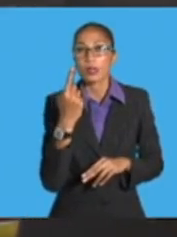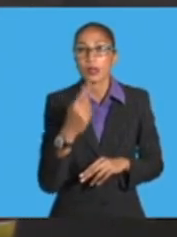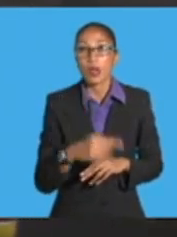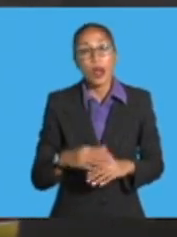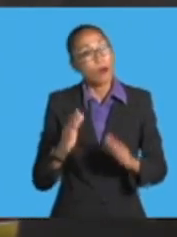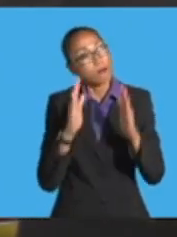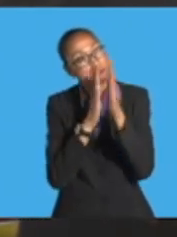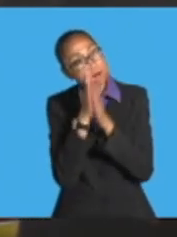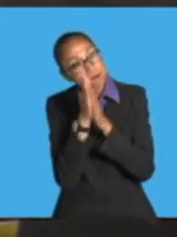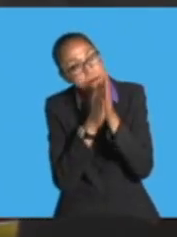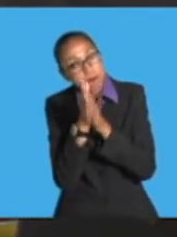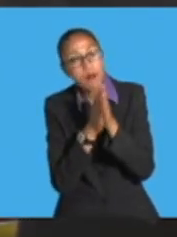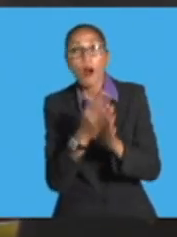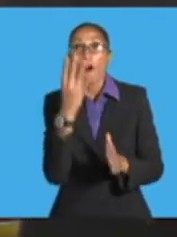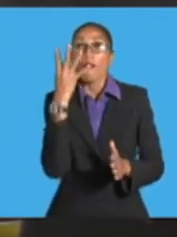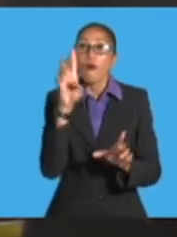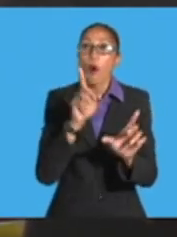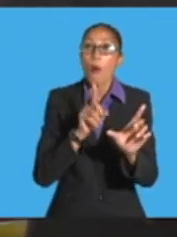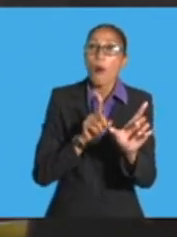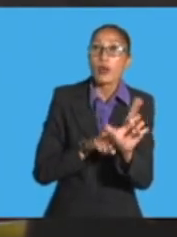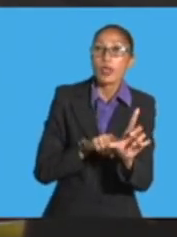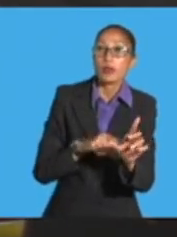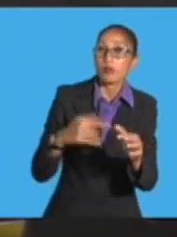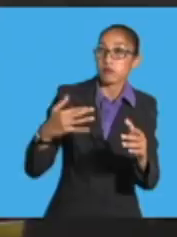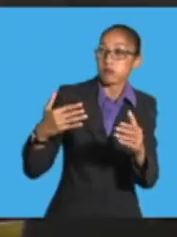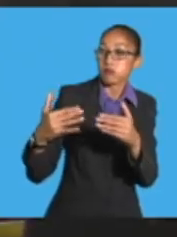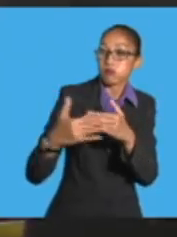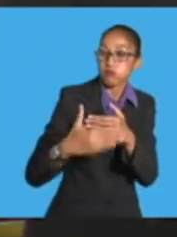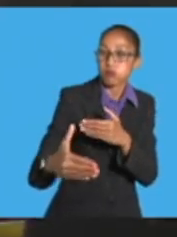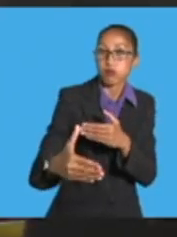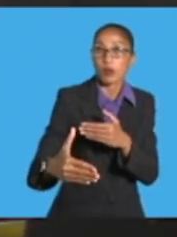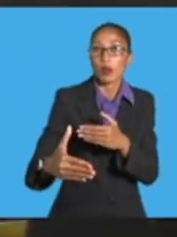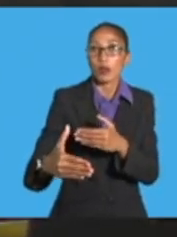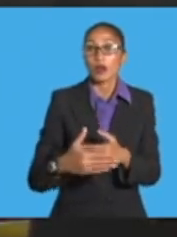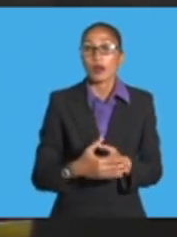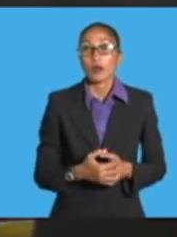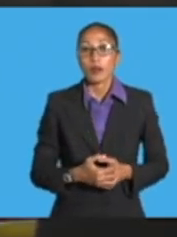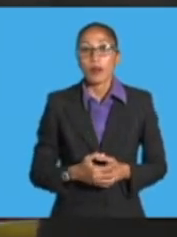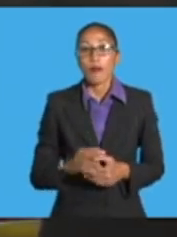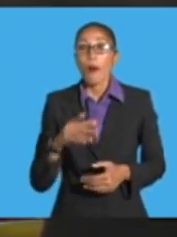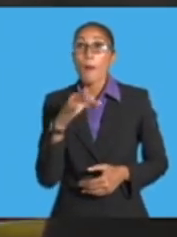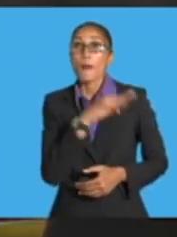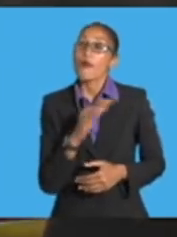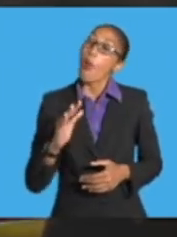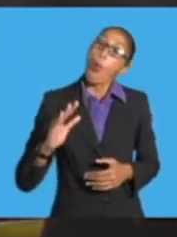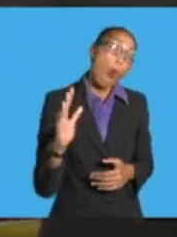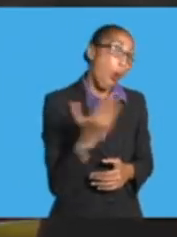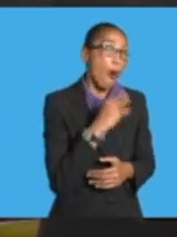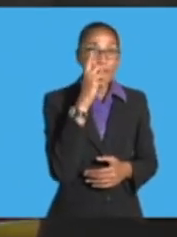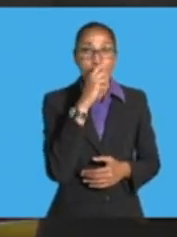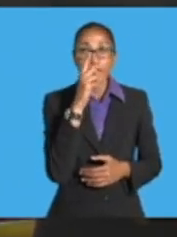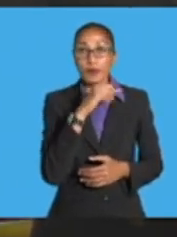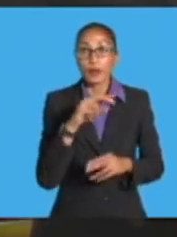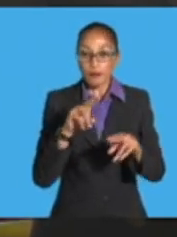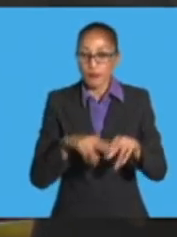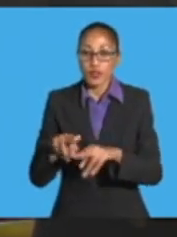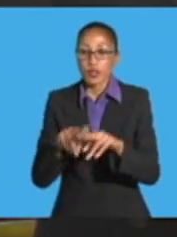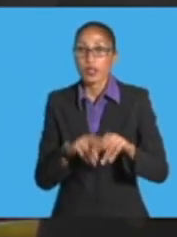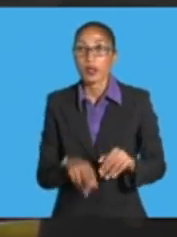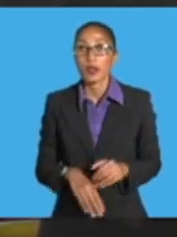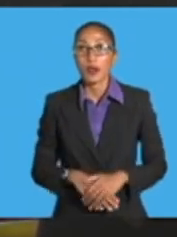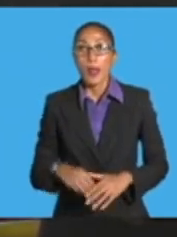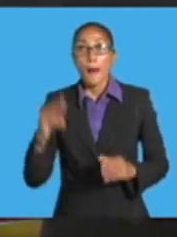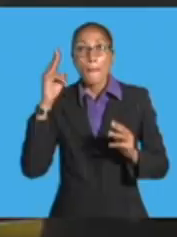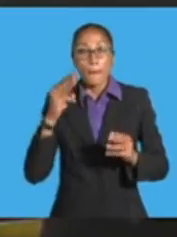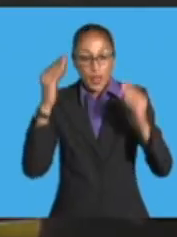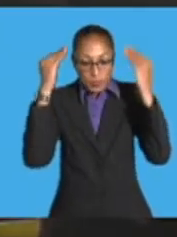look forward to 4 more experience of taking these and other initiatives forward for the benefit of all Fijians. Madam